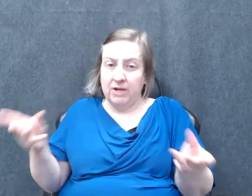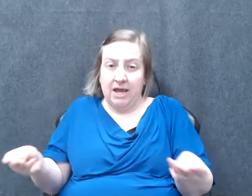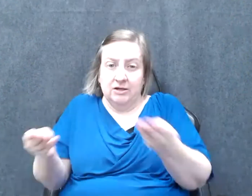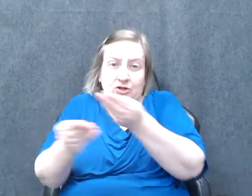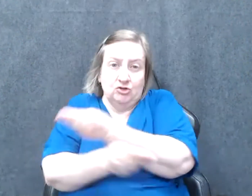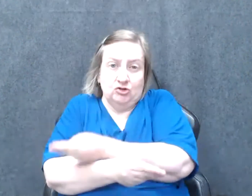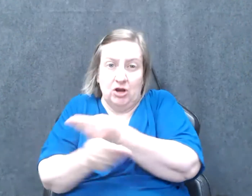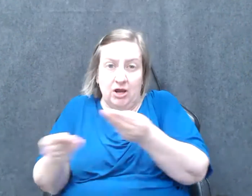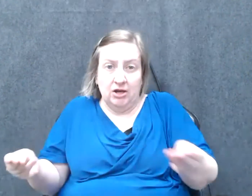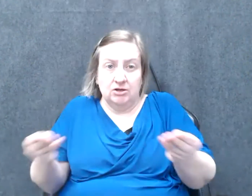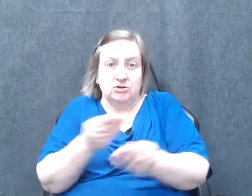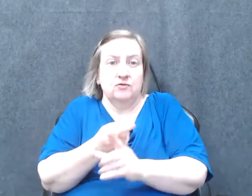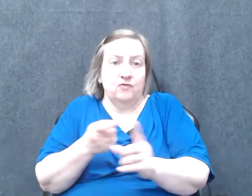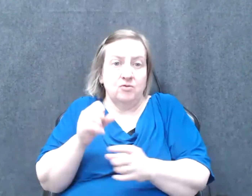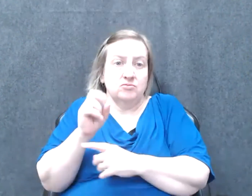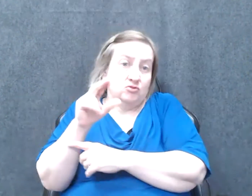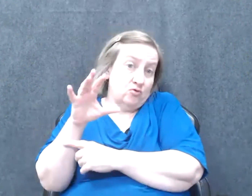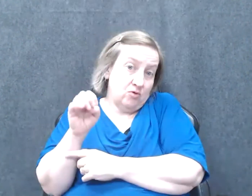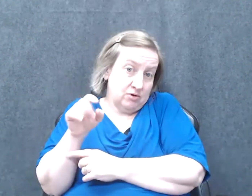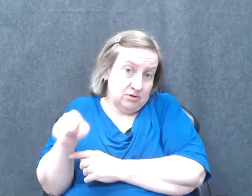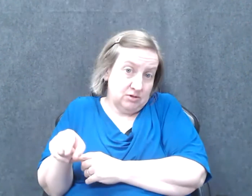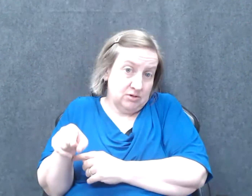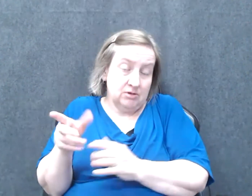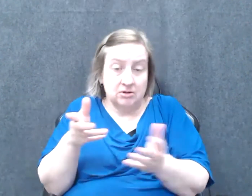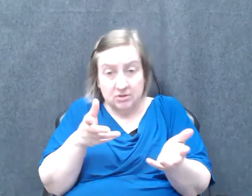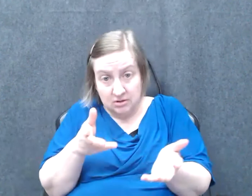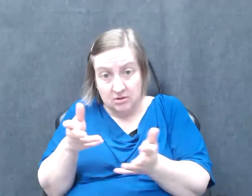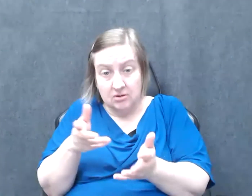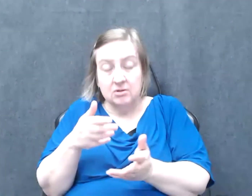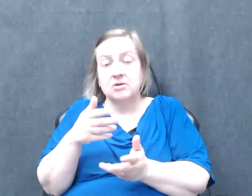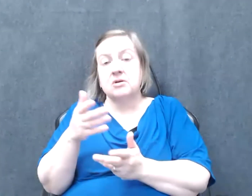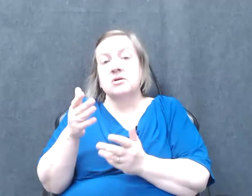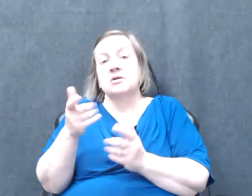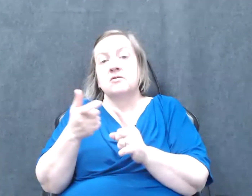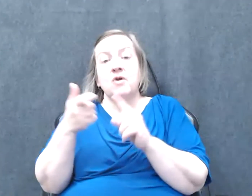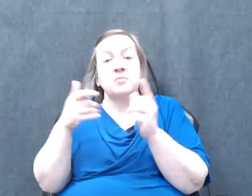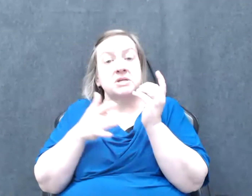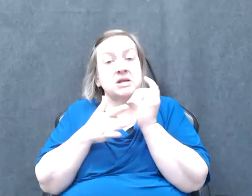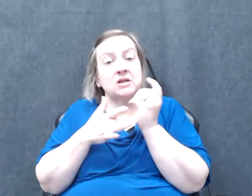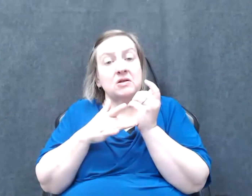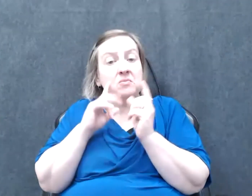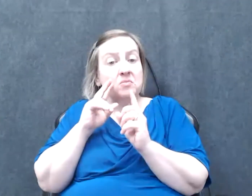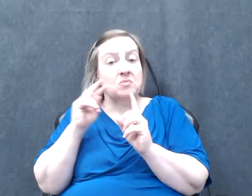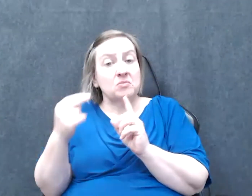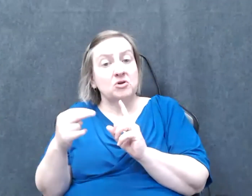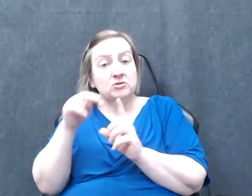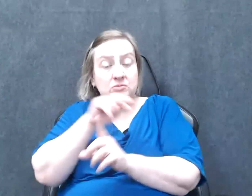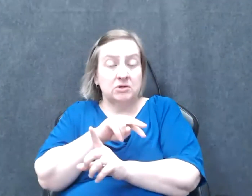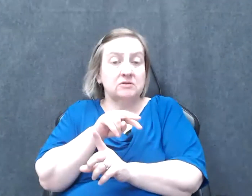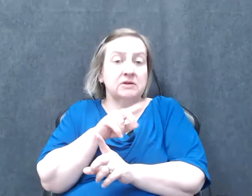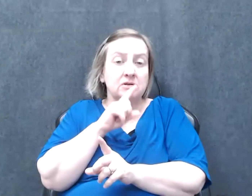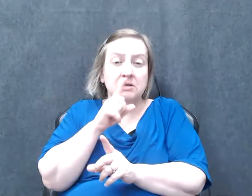information from the source. And so from a technology point of view, I think it's a